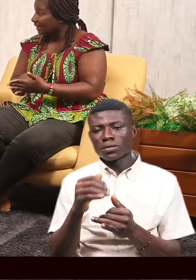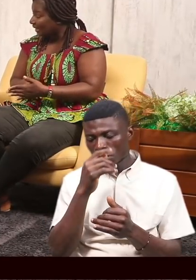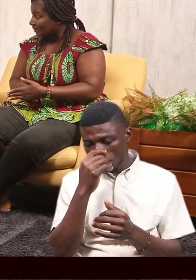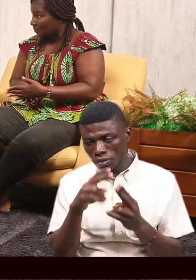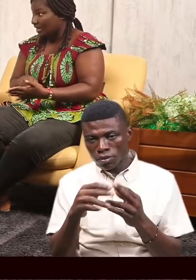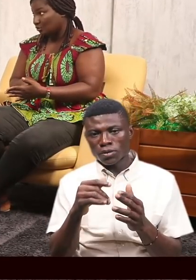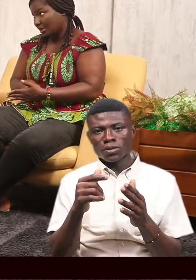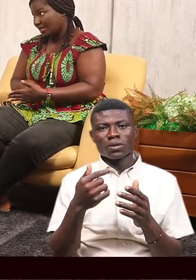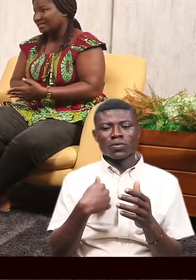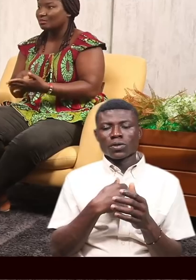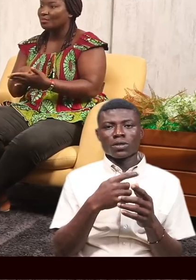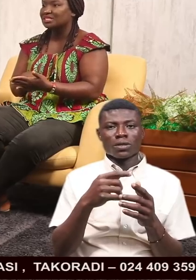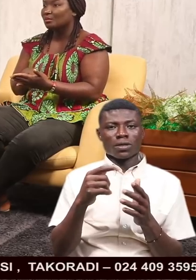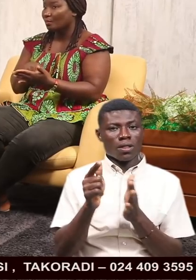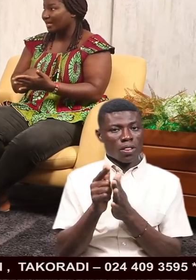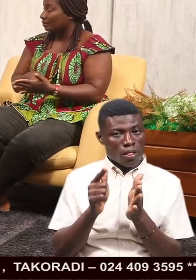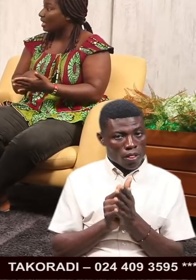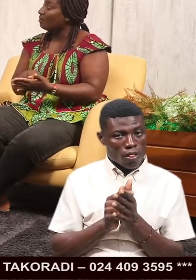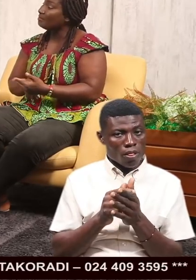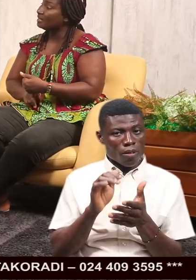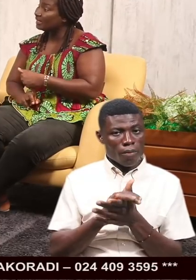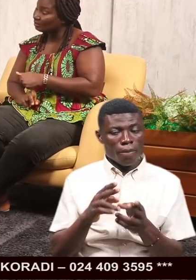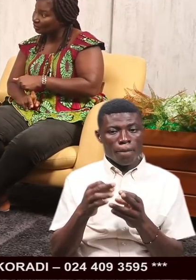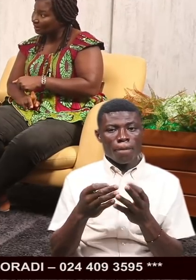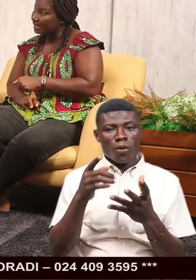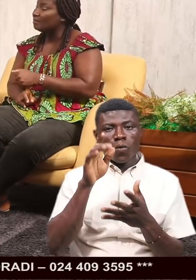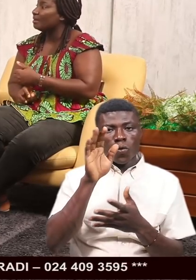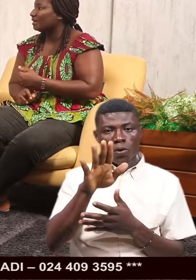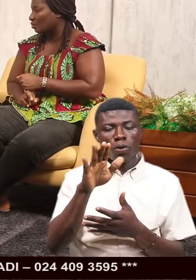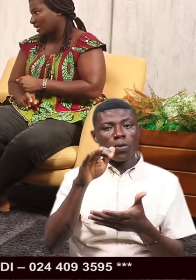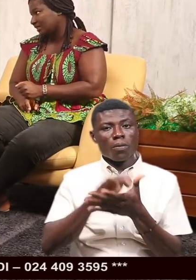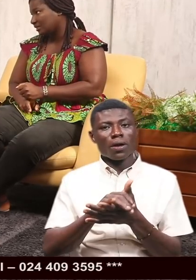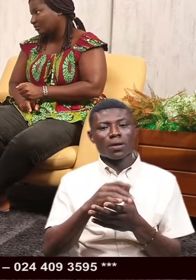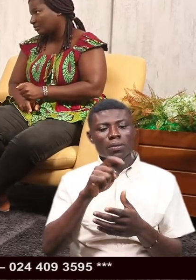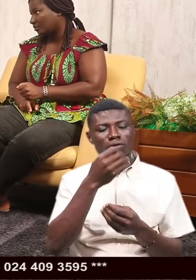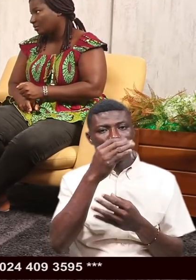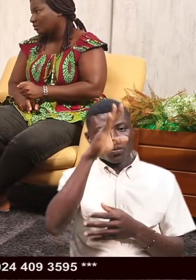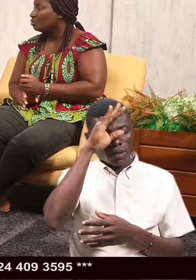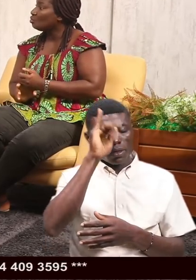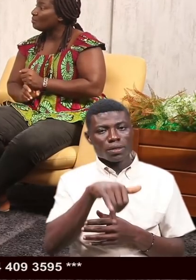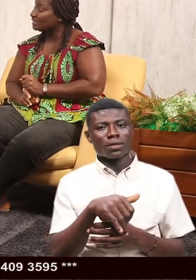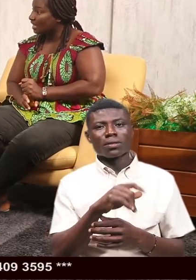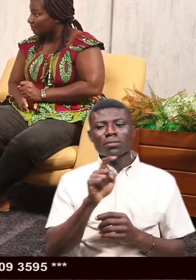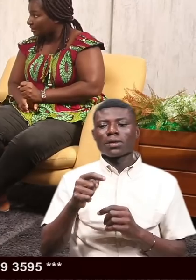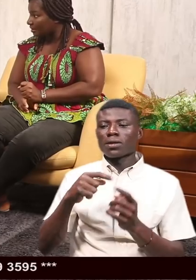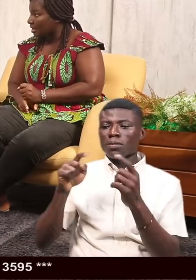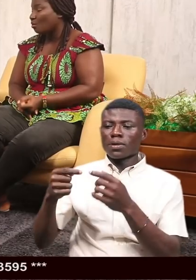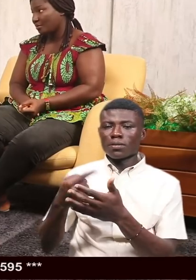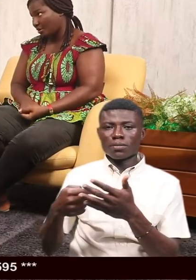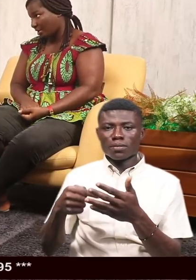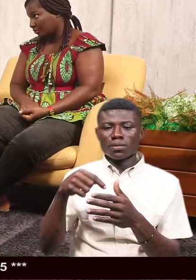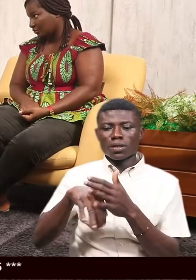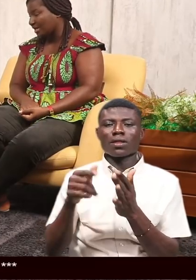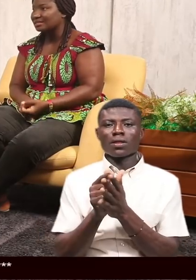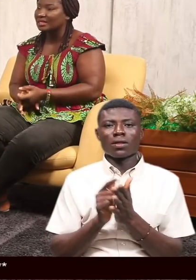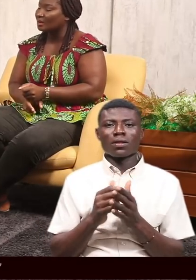Nippon illegally, we are together. And some of us are more banner. I worry any dim with the any a bearman monk and chreno. No me jammy, a